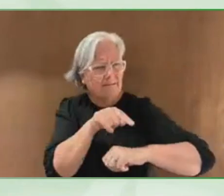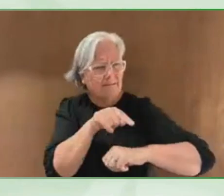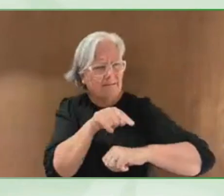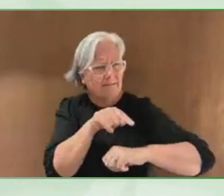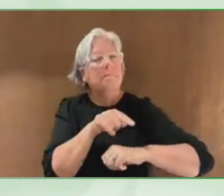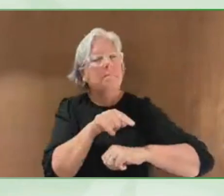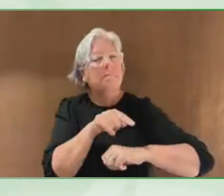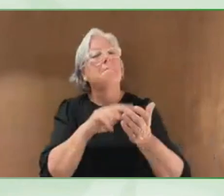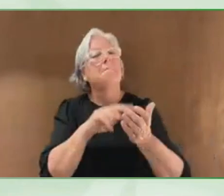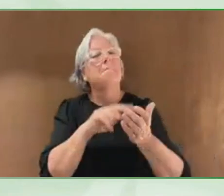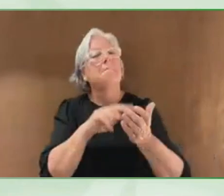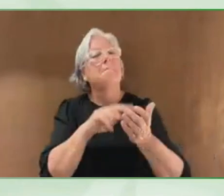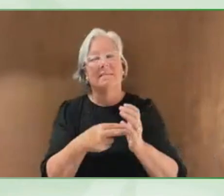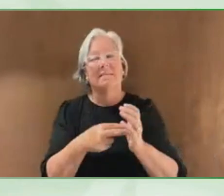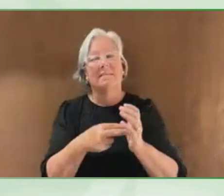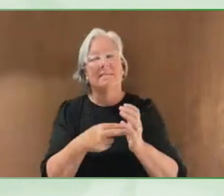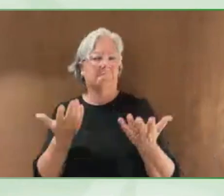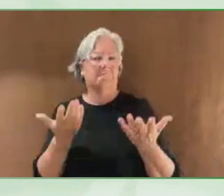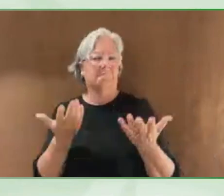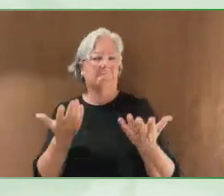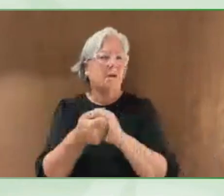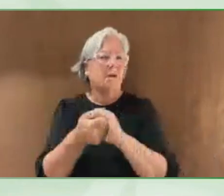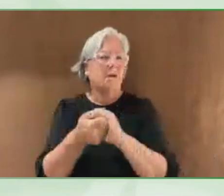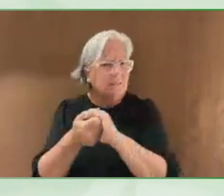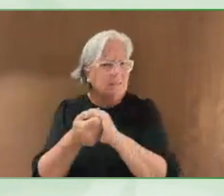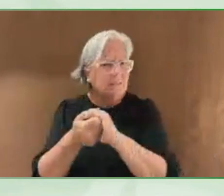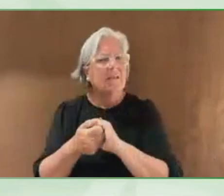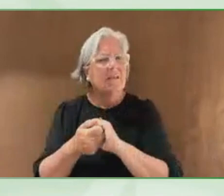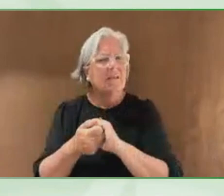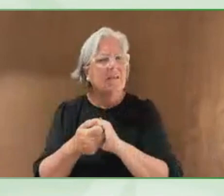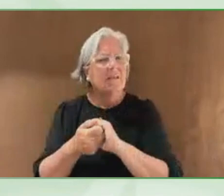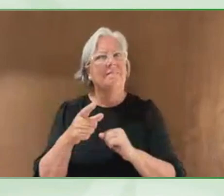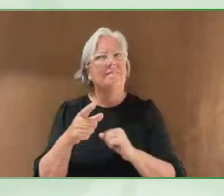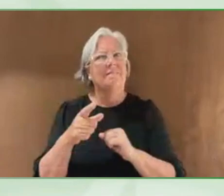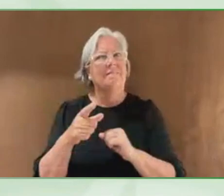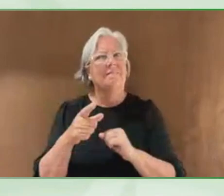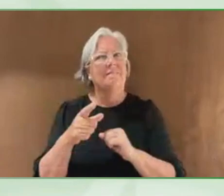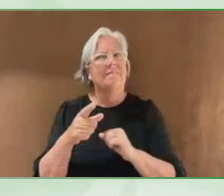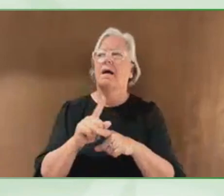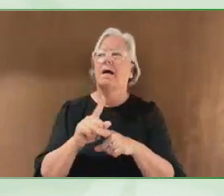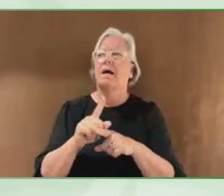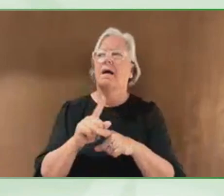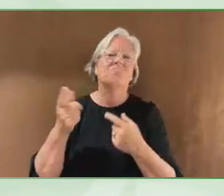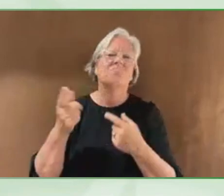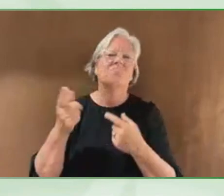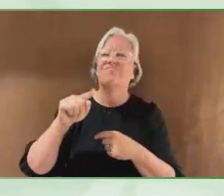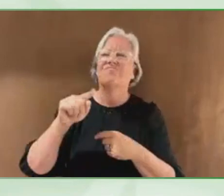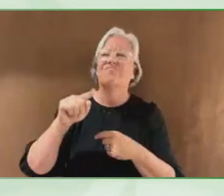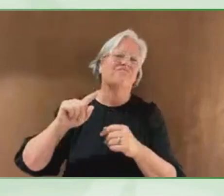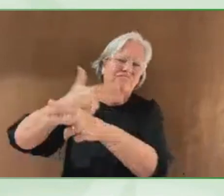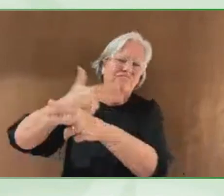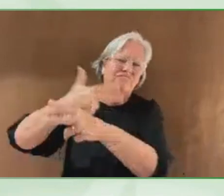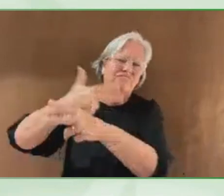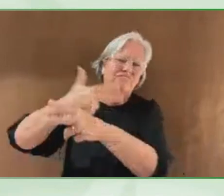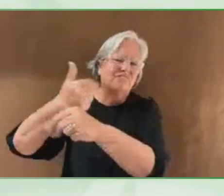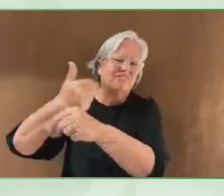that does a lot of remote work, our top management style doesn't have to be remote.